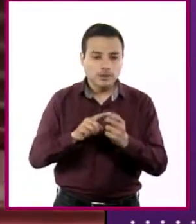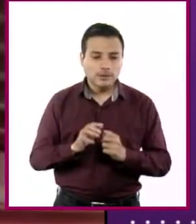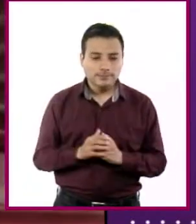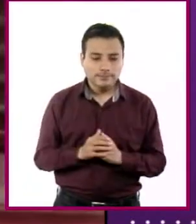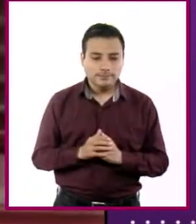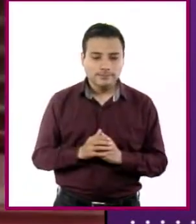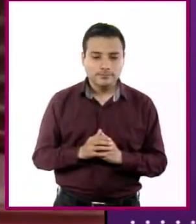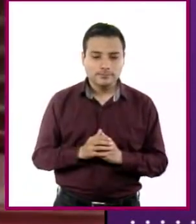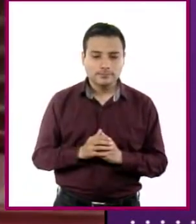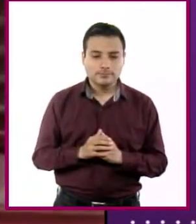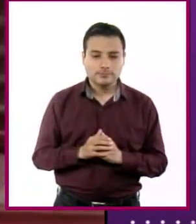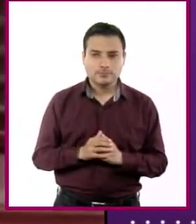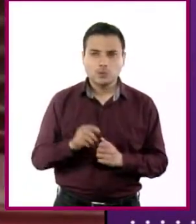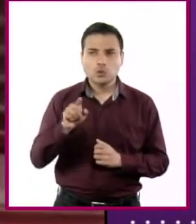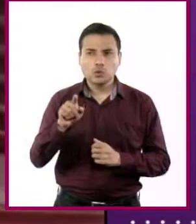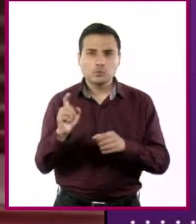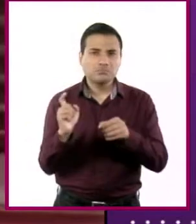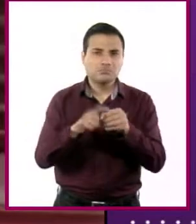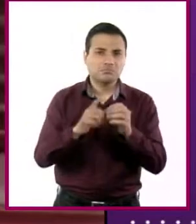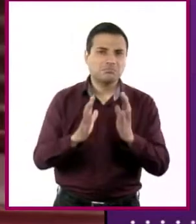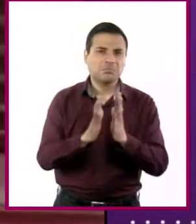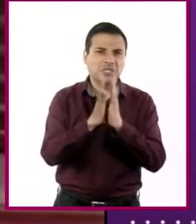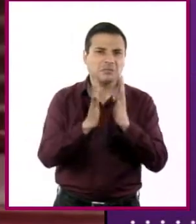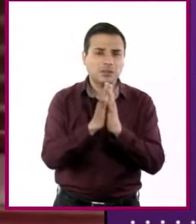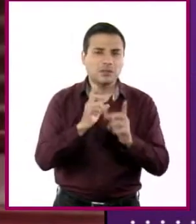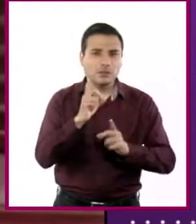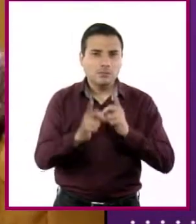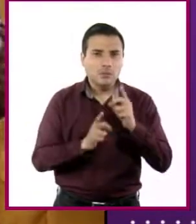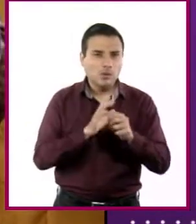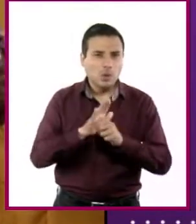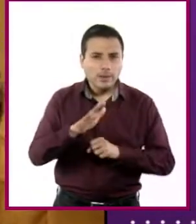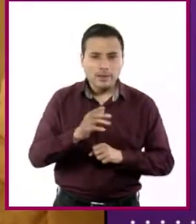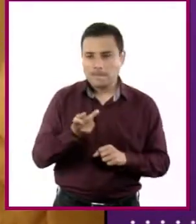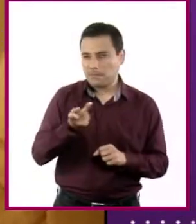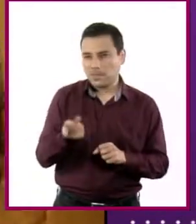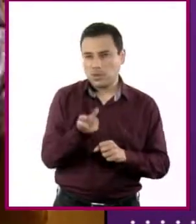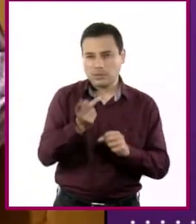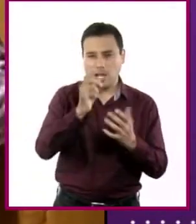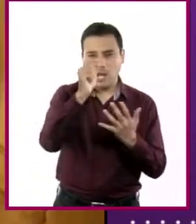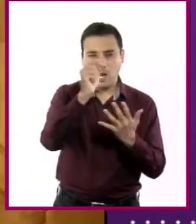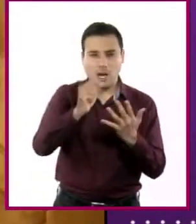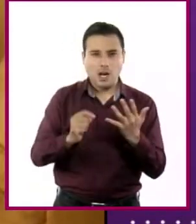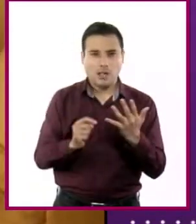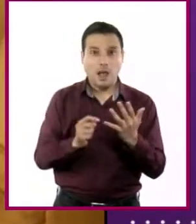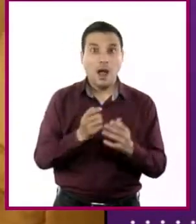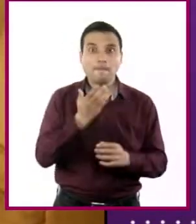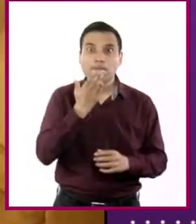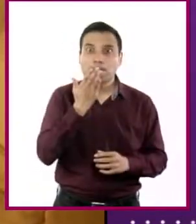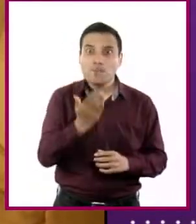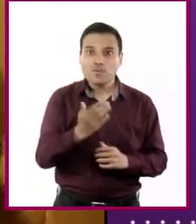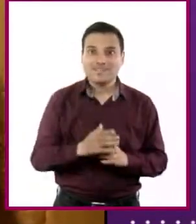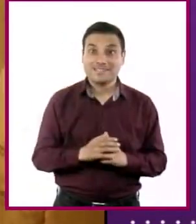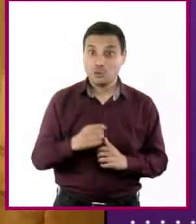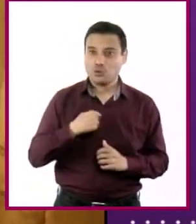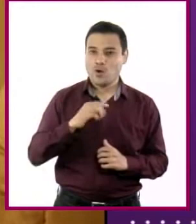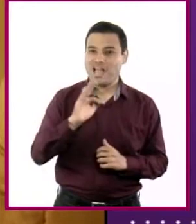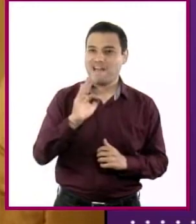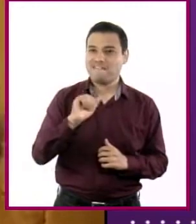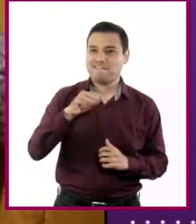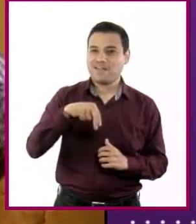will you take part in? And many other questions. Oh, that's really nice. I'm a big fan of Jimmy